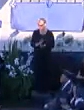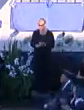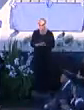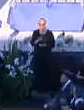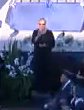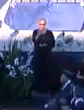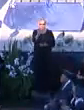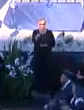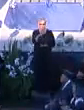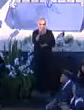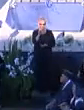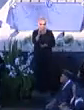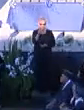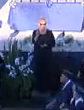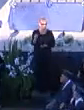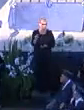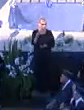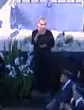Jesus Ramirez.